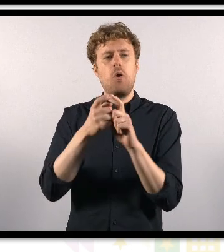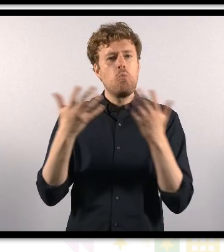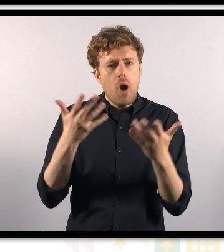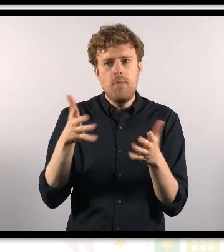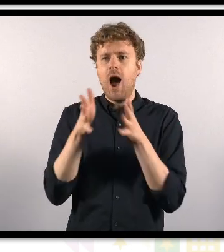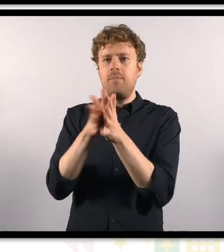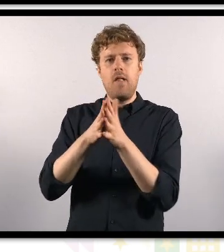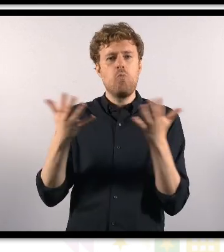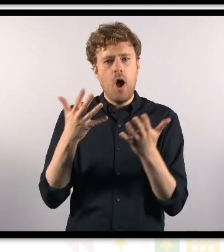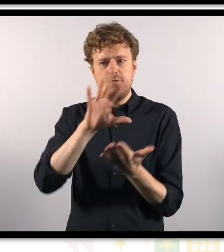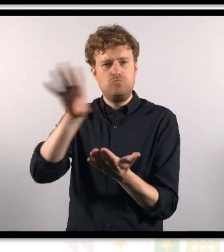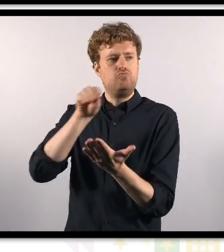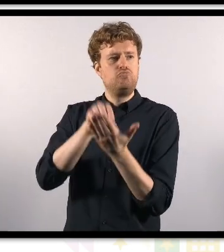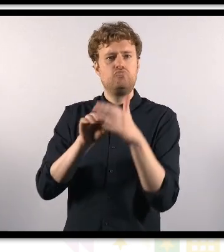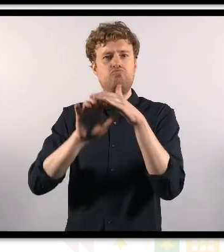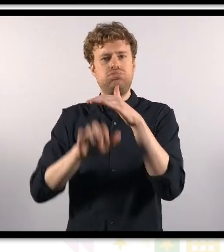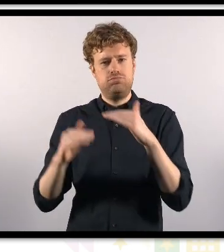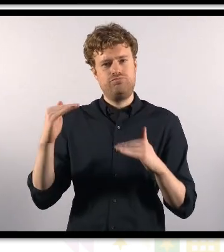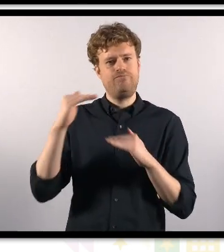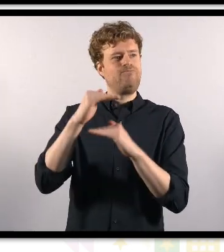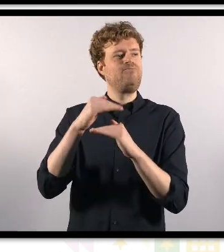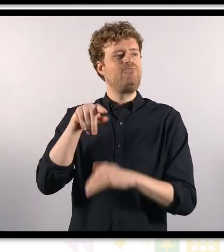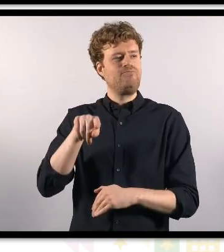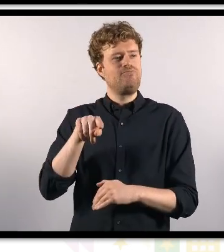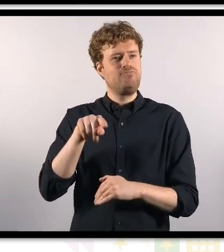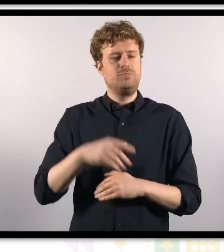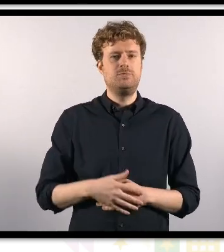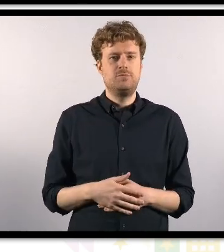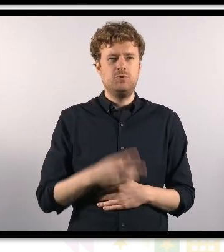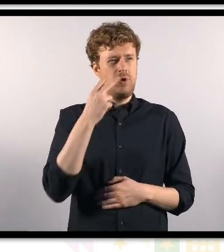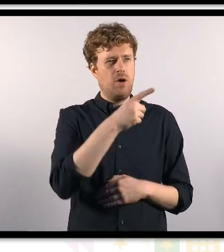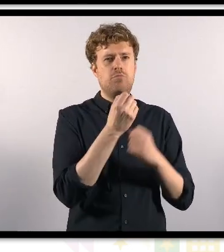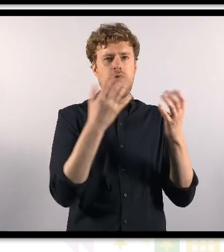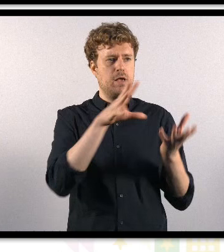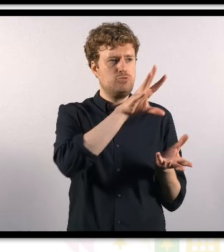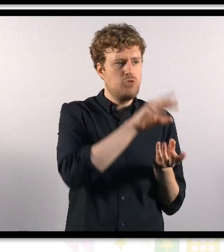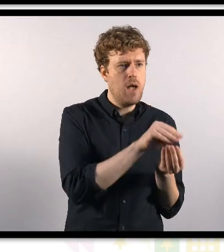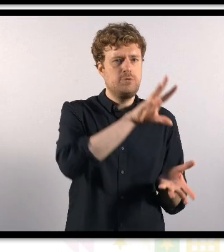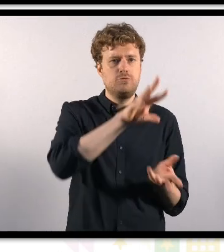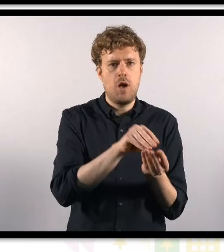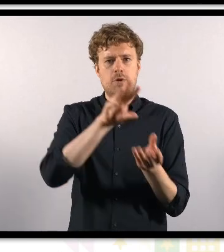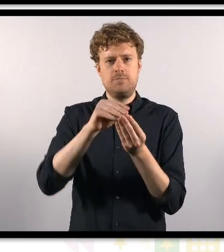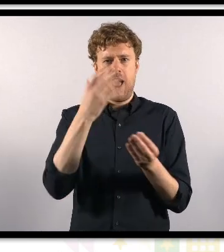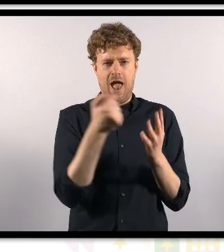that we are building. But this doesn't necessarily eliminate the problems with AI.